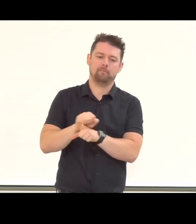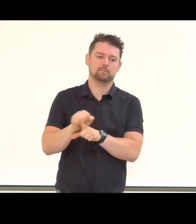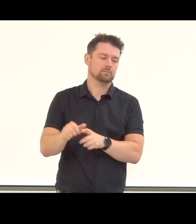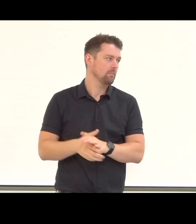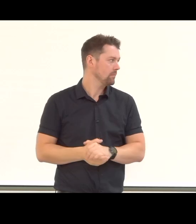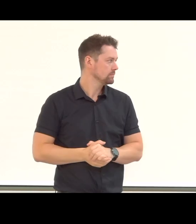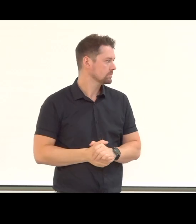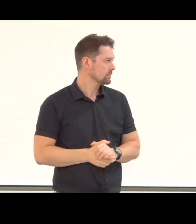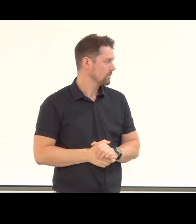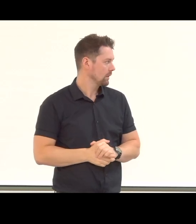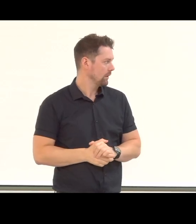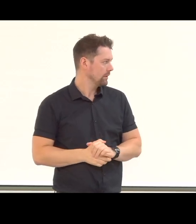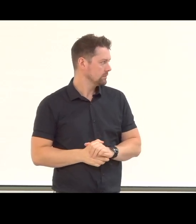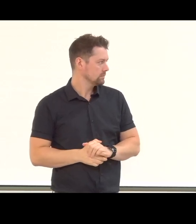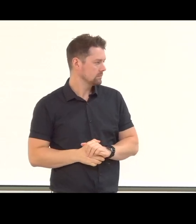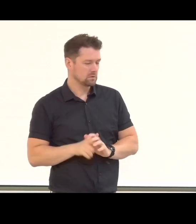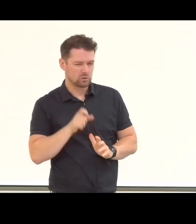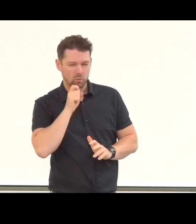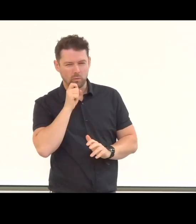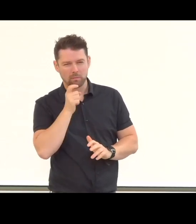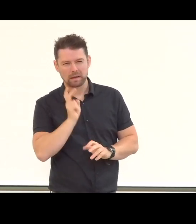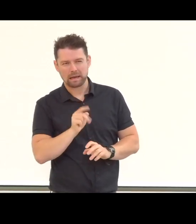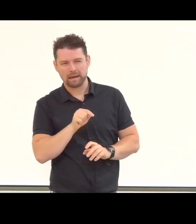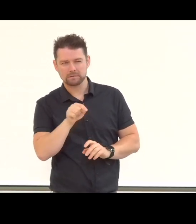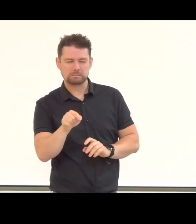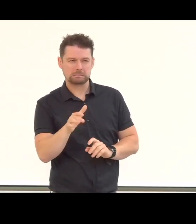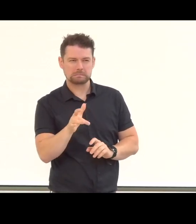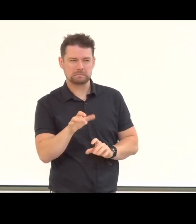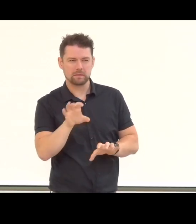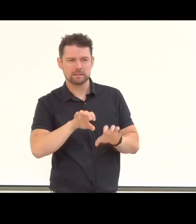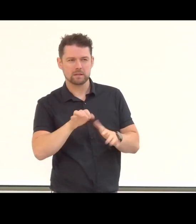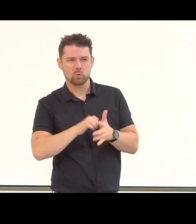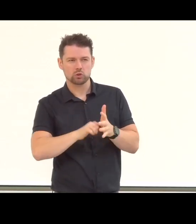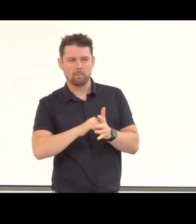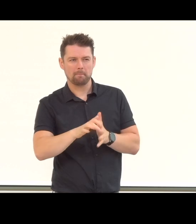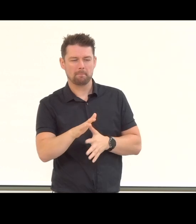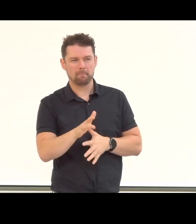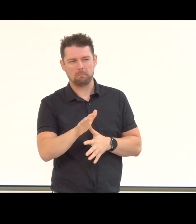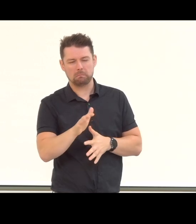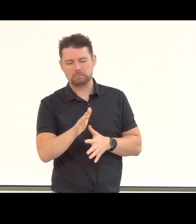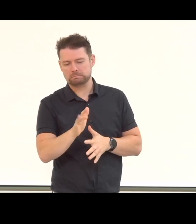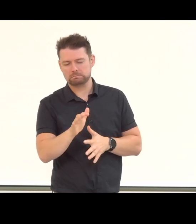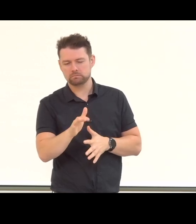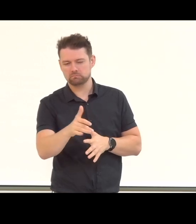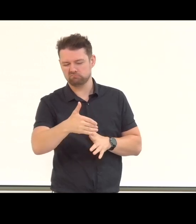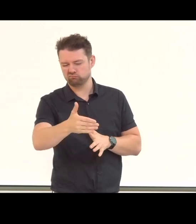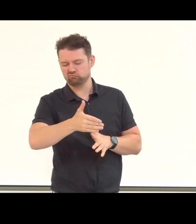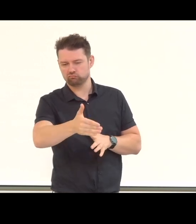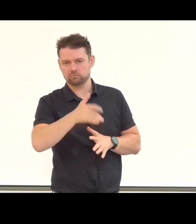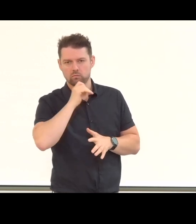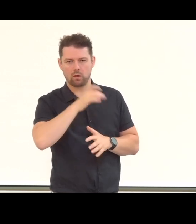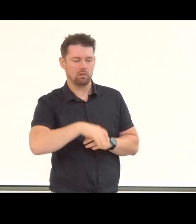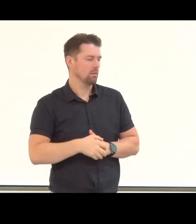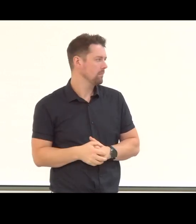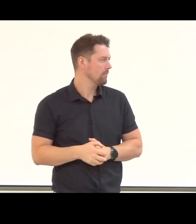for instance, I think around the science workshop. I think there's a plan that some of the GOSTs will meet to just set